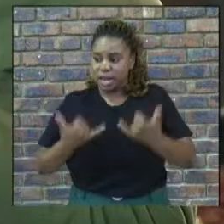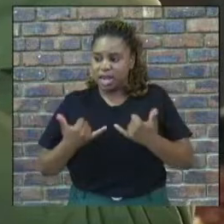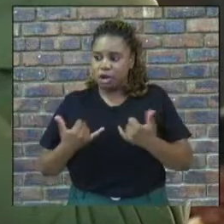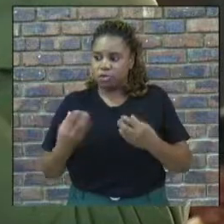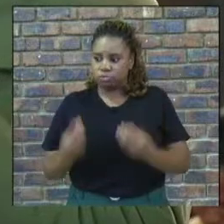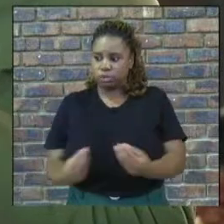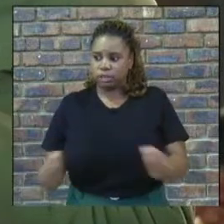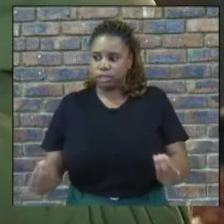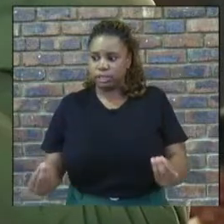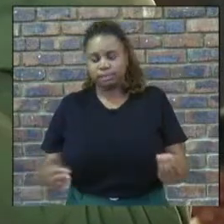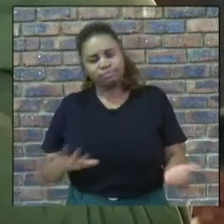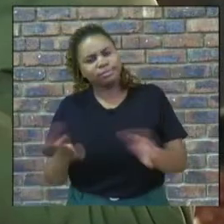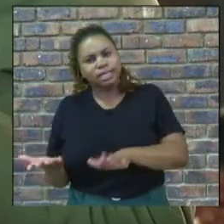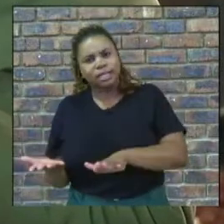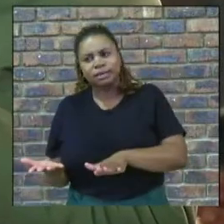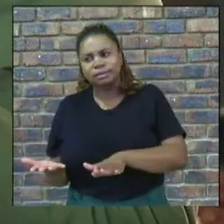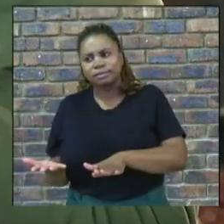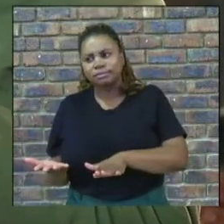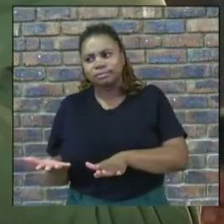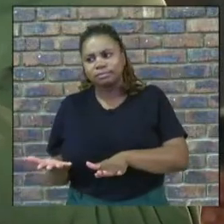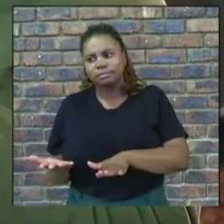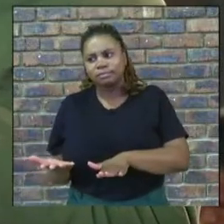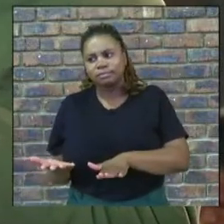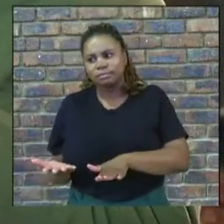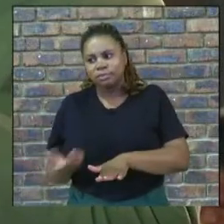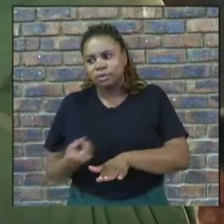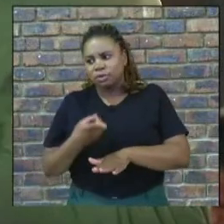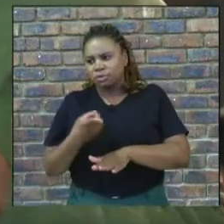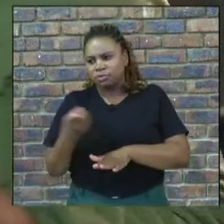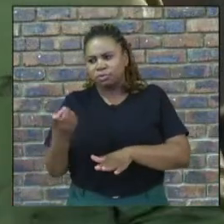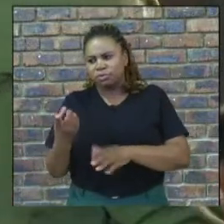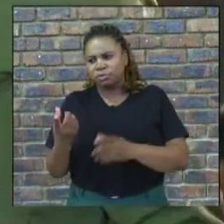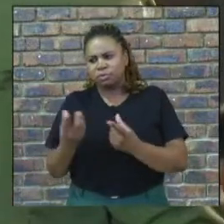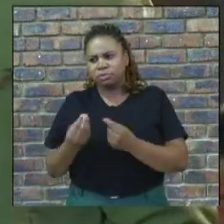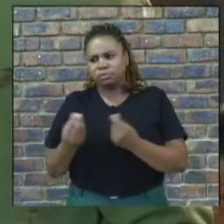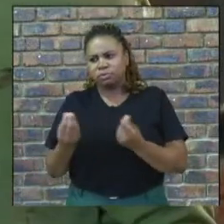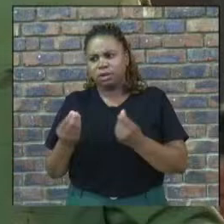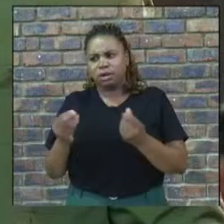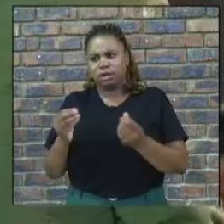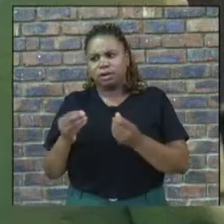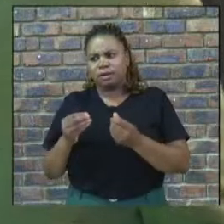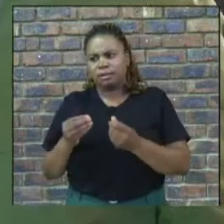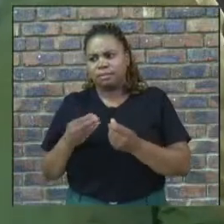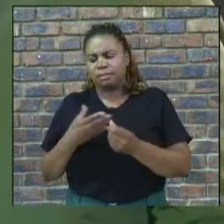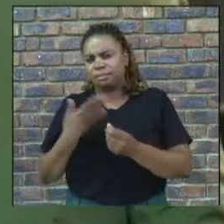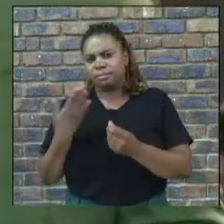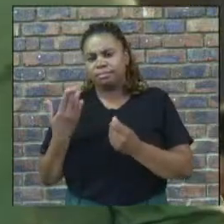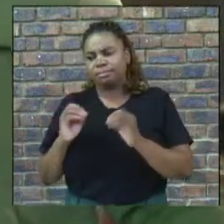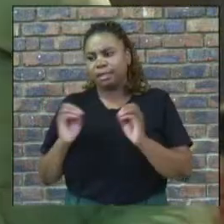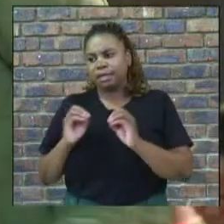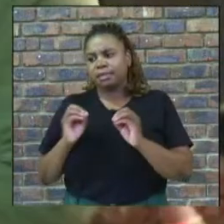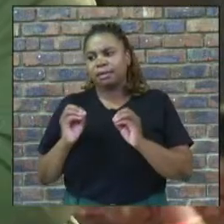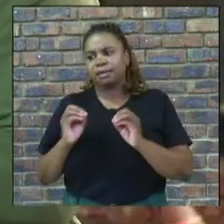but you are not doing anything. And xenophobia,